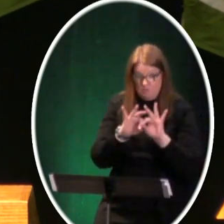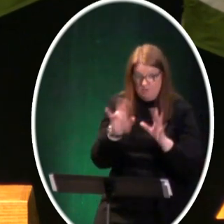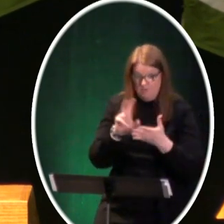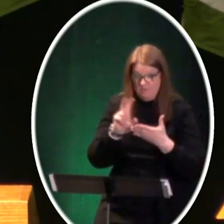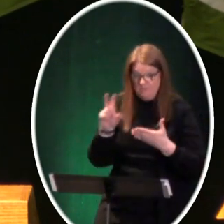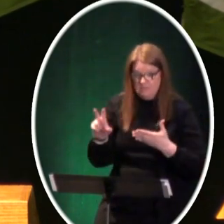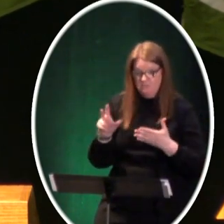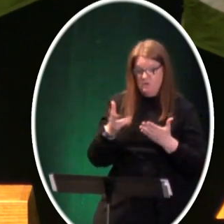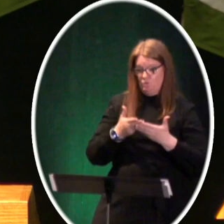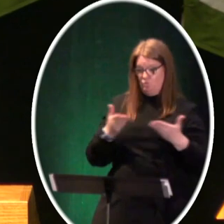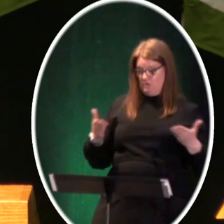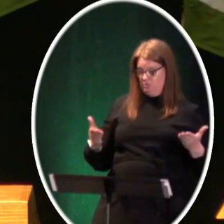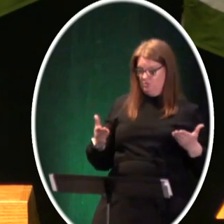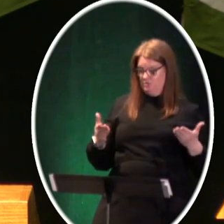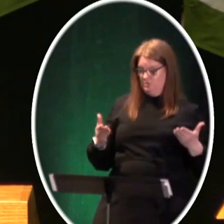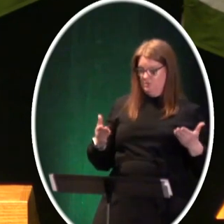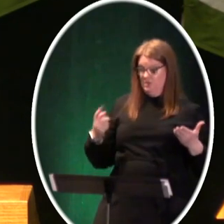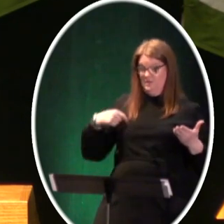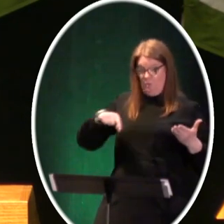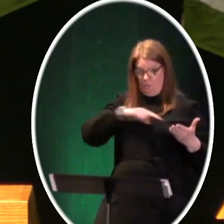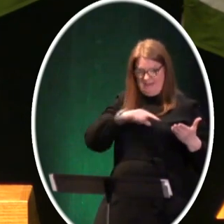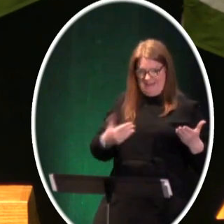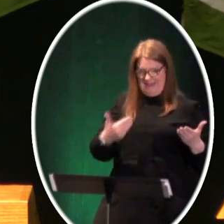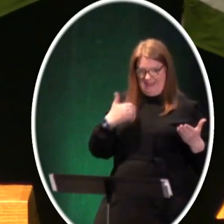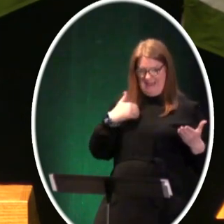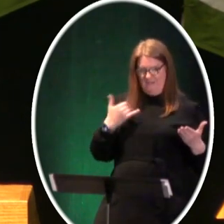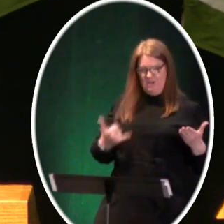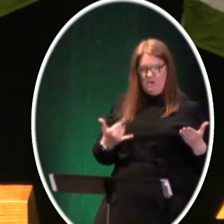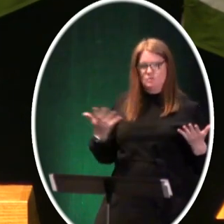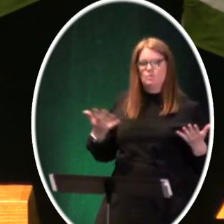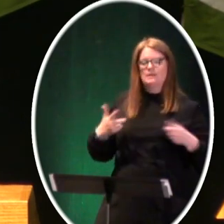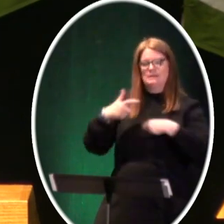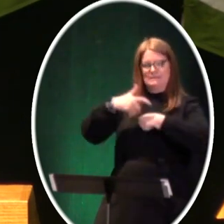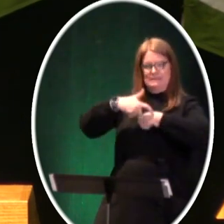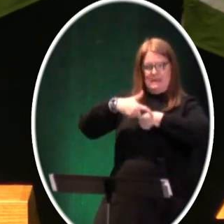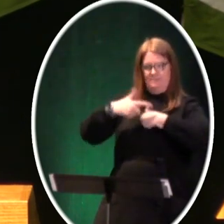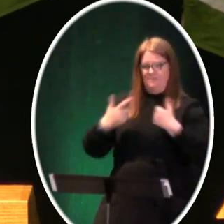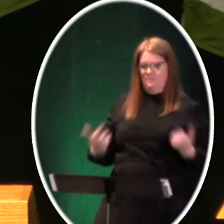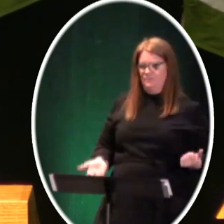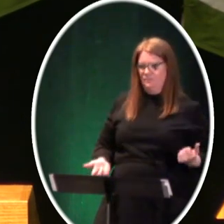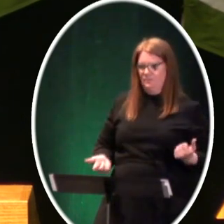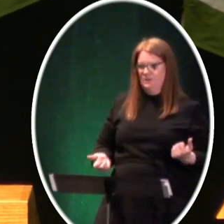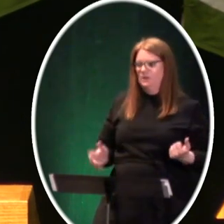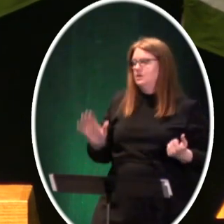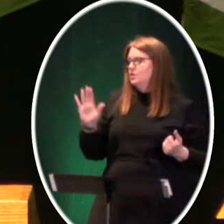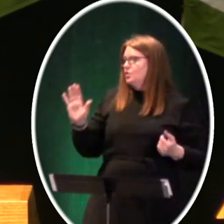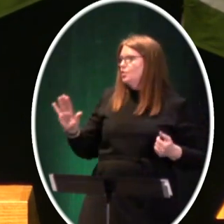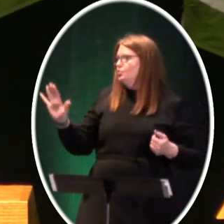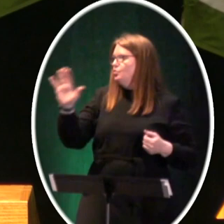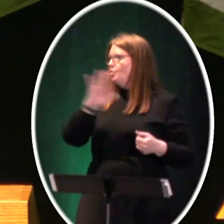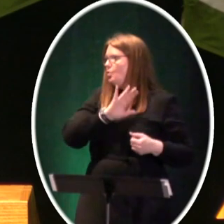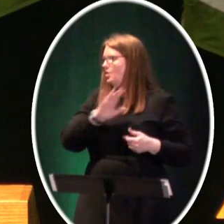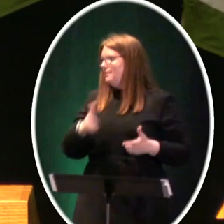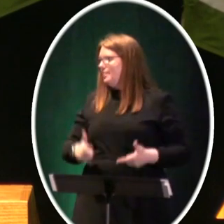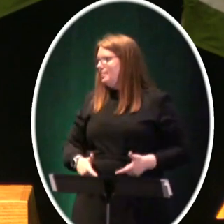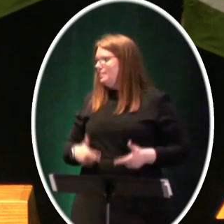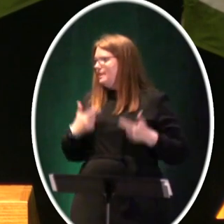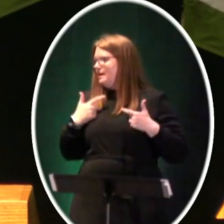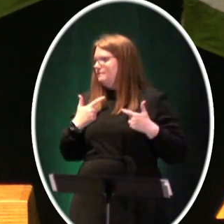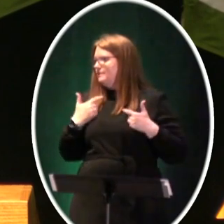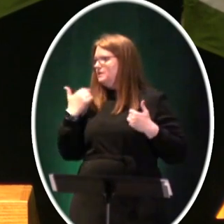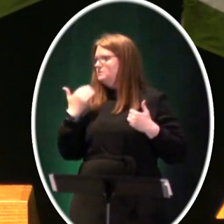and resource that we are given is time. Your clock is ticking.